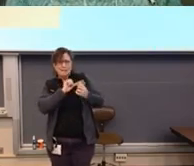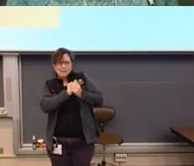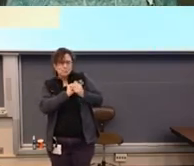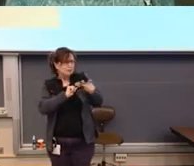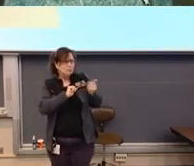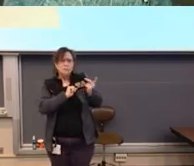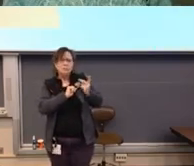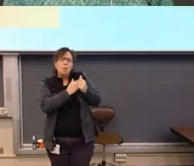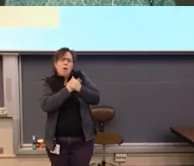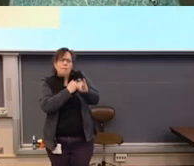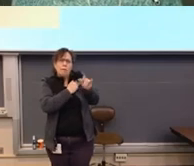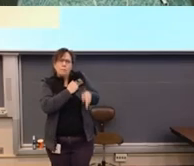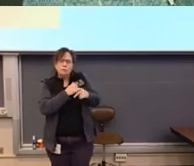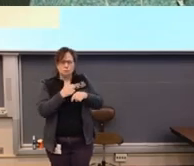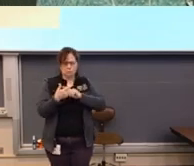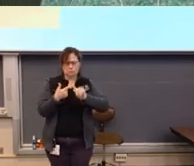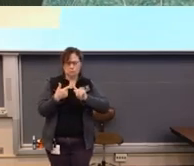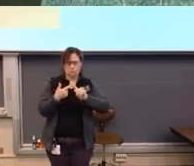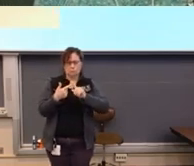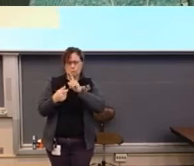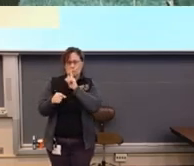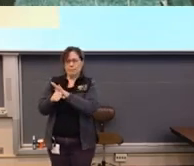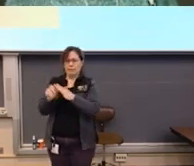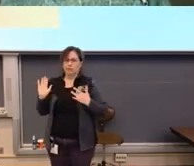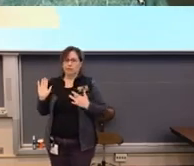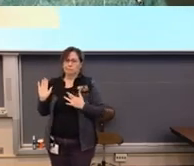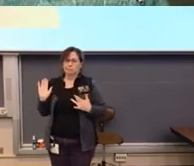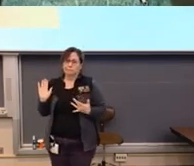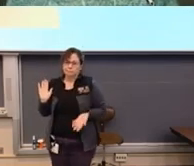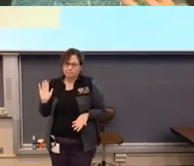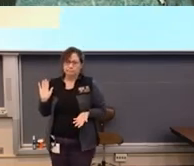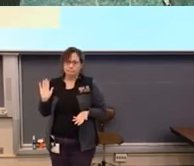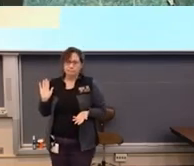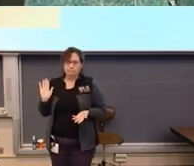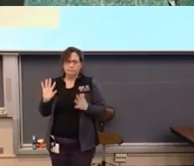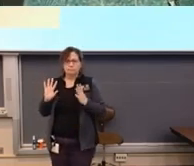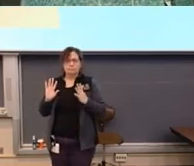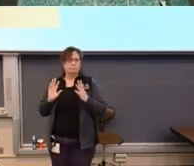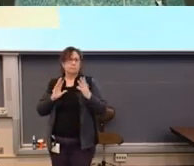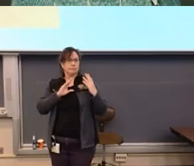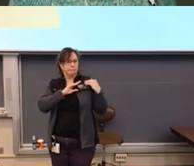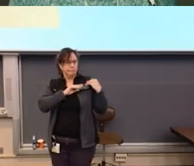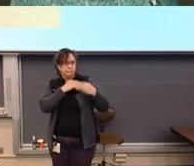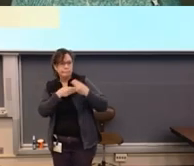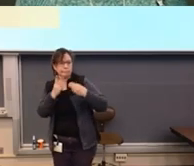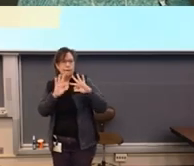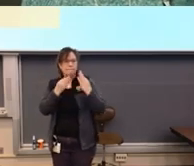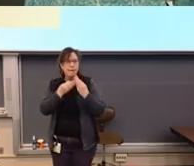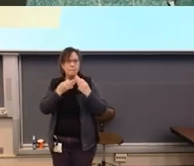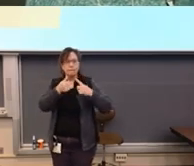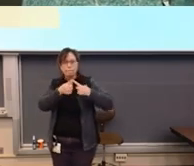dementia. The other one is obligation, whether it's because of family of origin considerations or